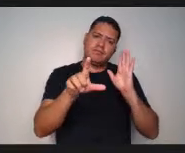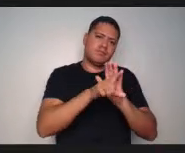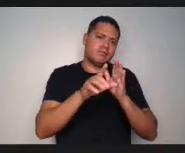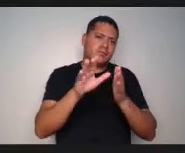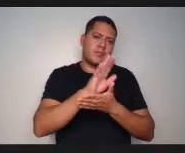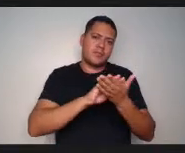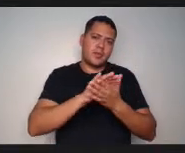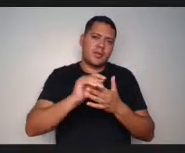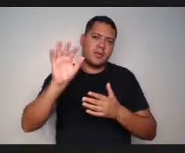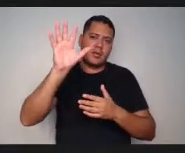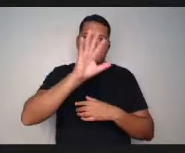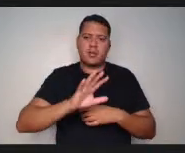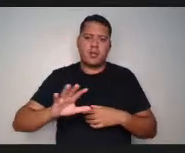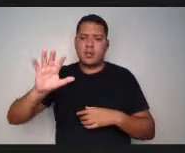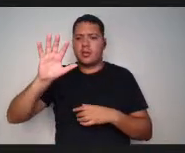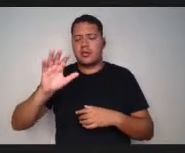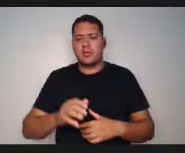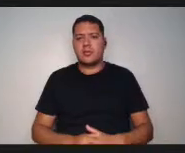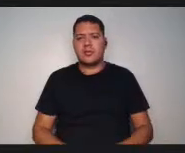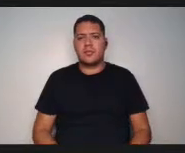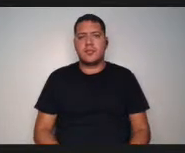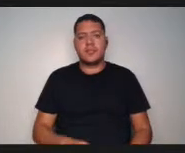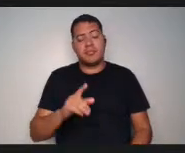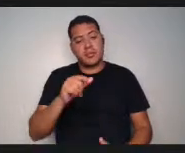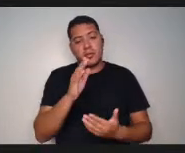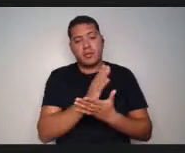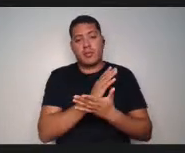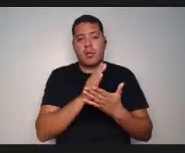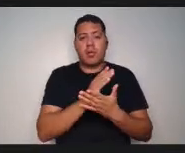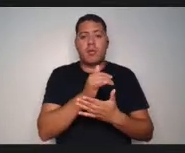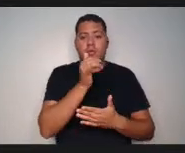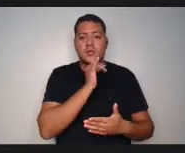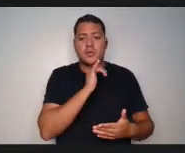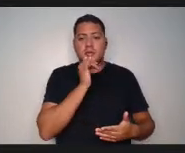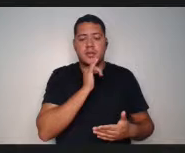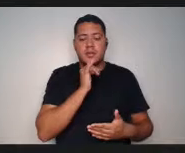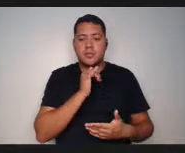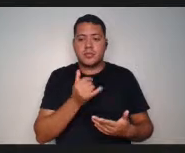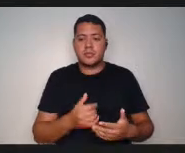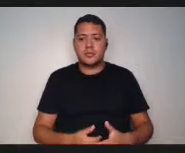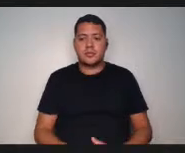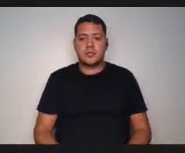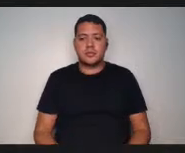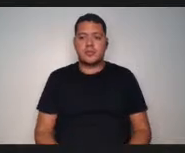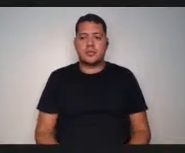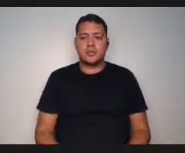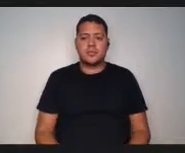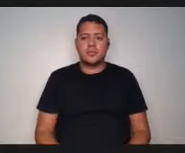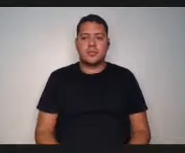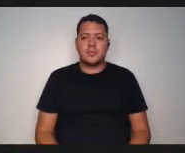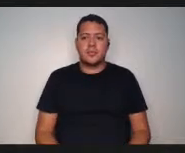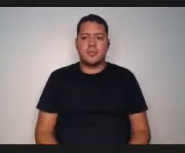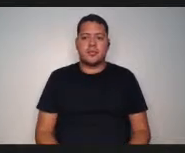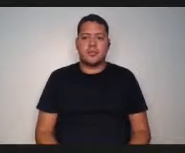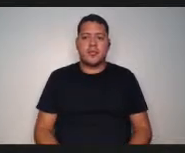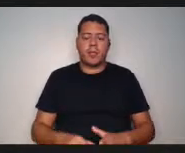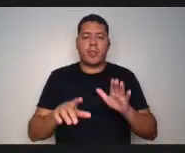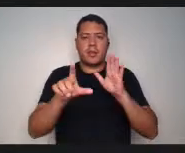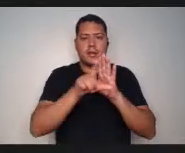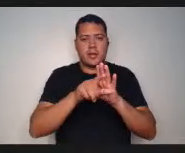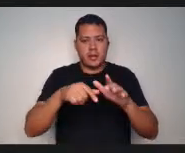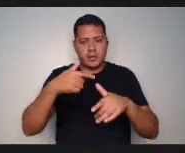And these are some examples of fair workweek laws that were passed by cities, including in